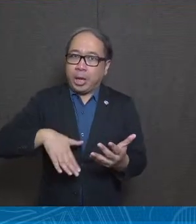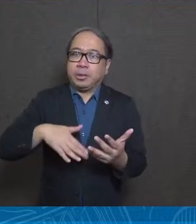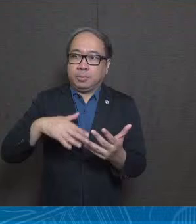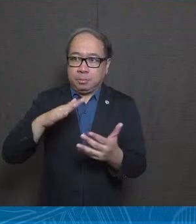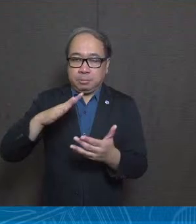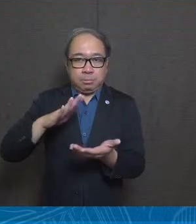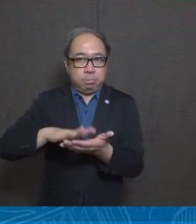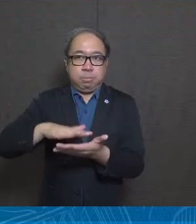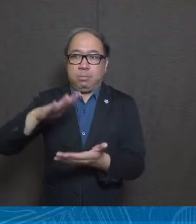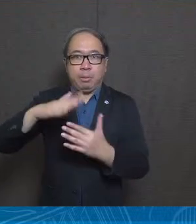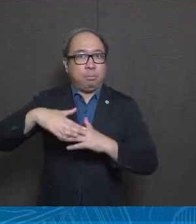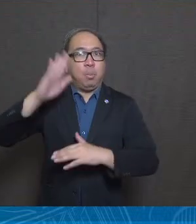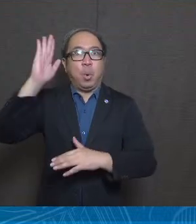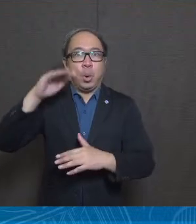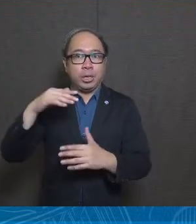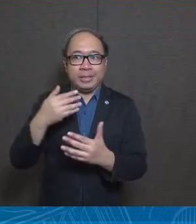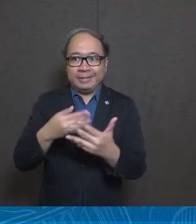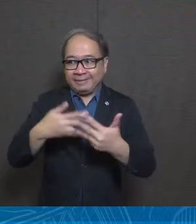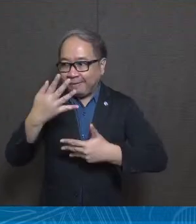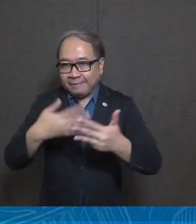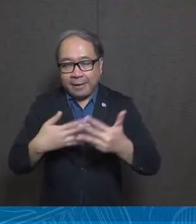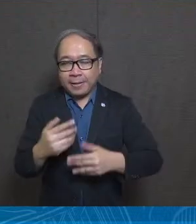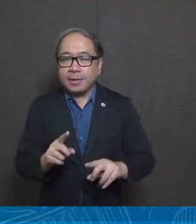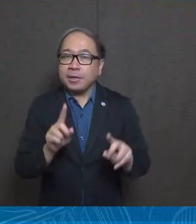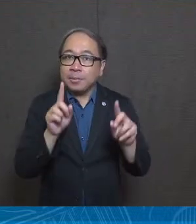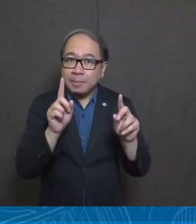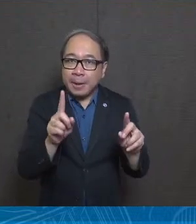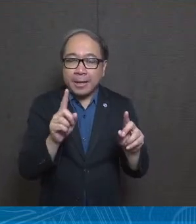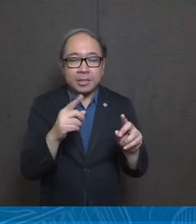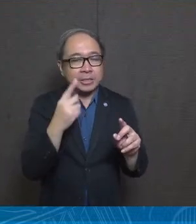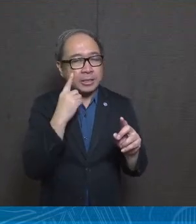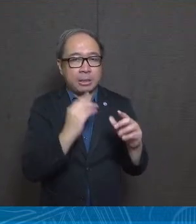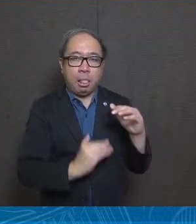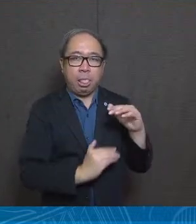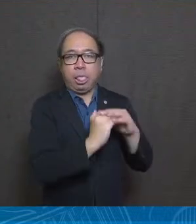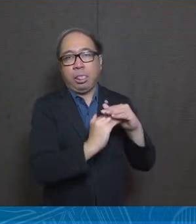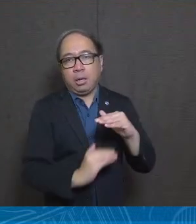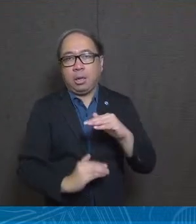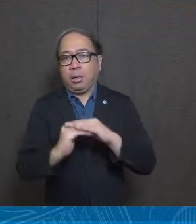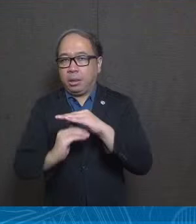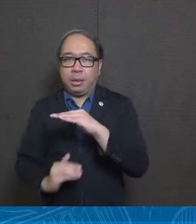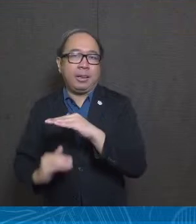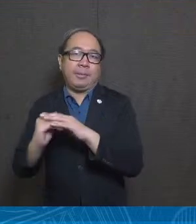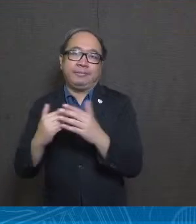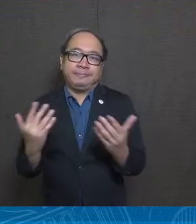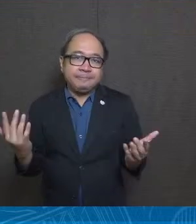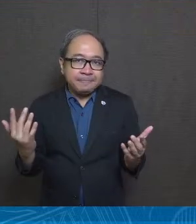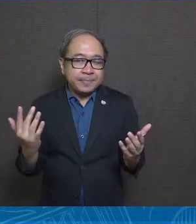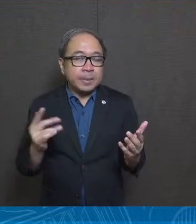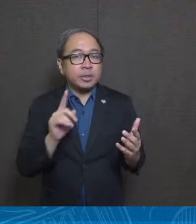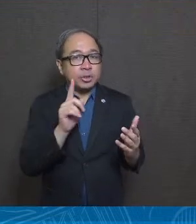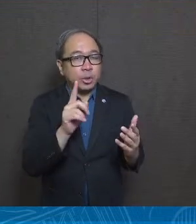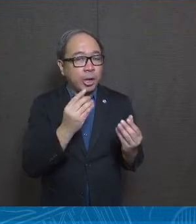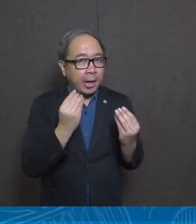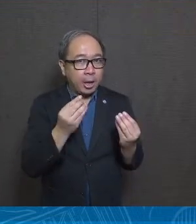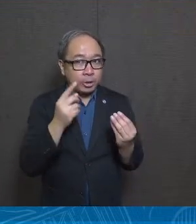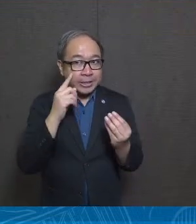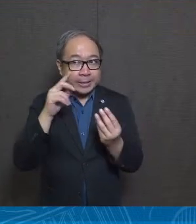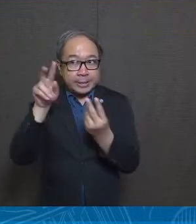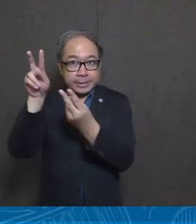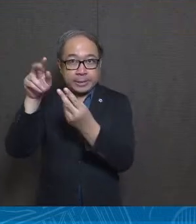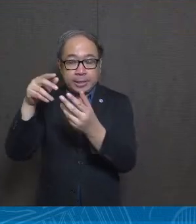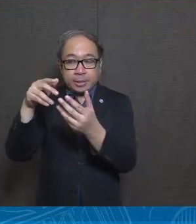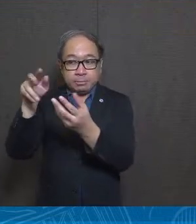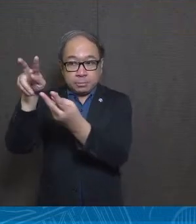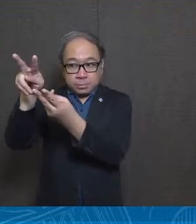AI, we can have this sense of scale, like there is so much we can do. And the idea of like localizing really or tailoring